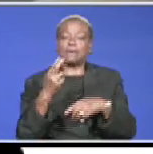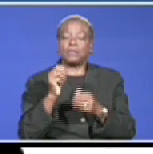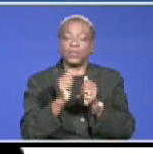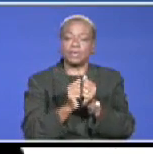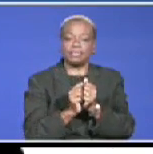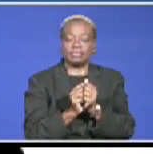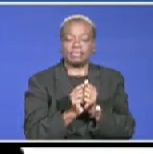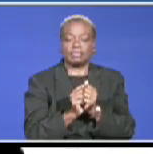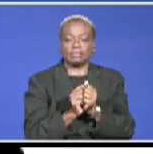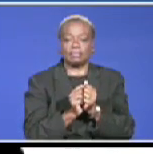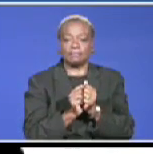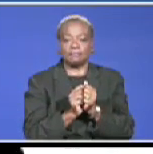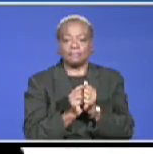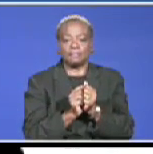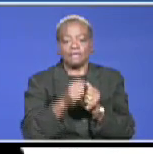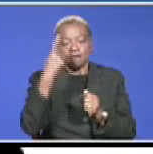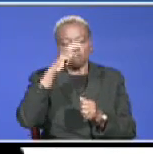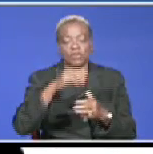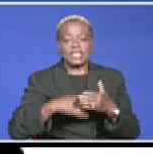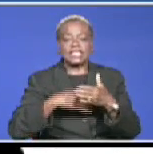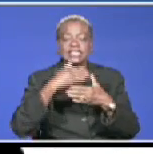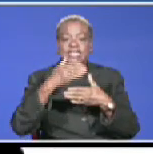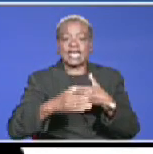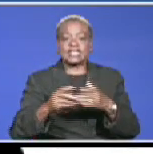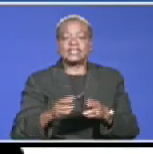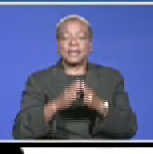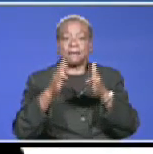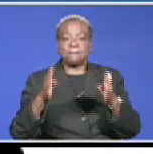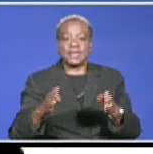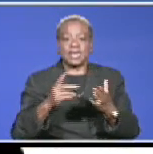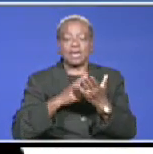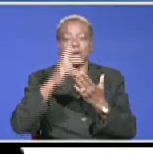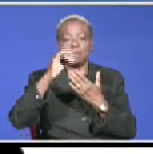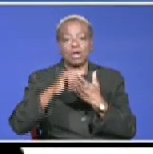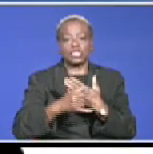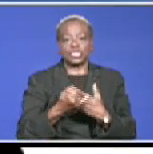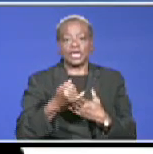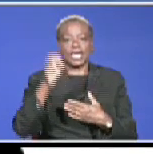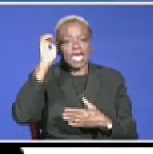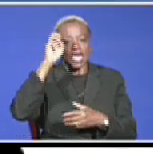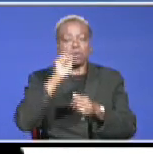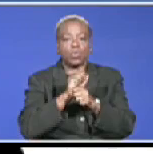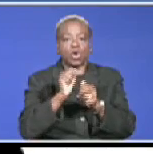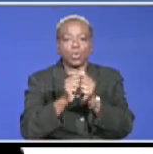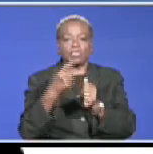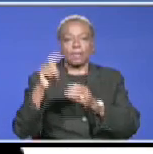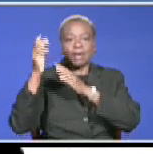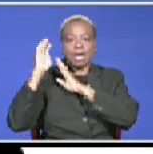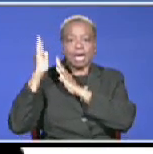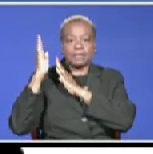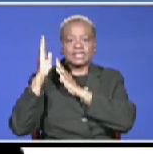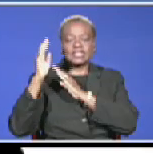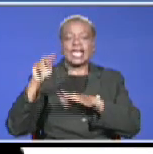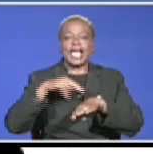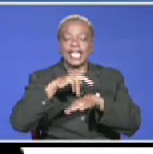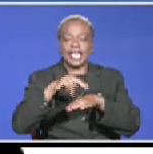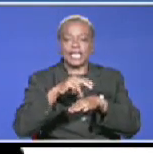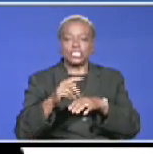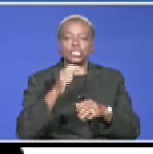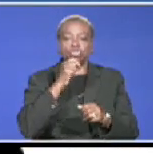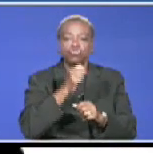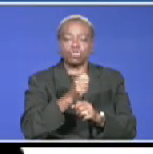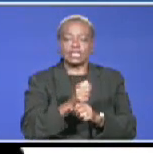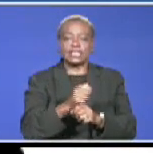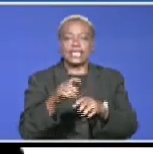scenes. And for his next big project, Musgrove will work with the Bahamas National Trust, taking on the